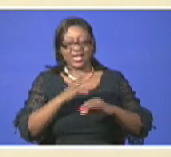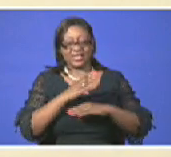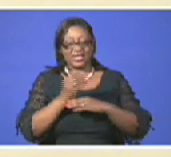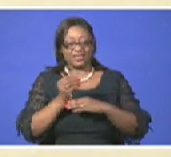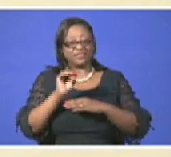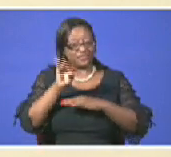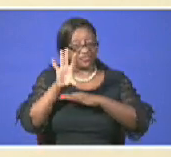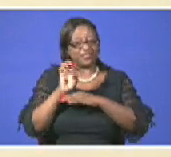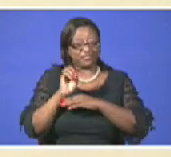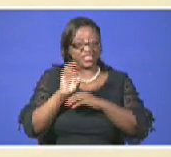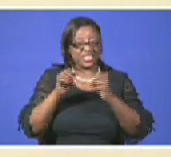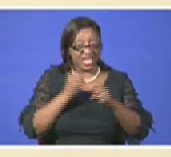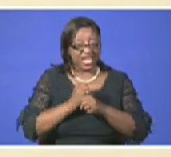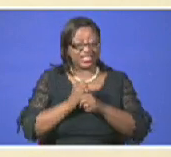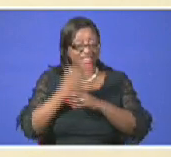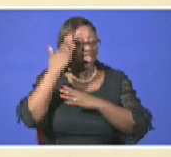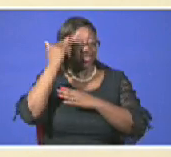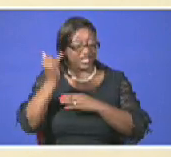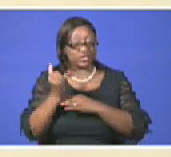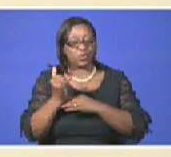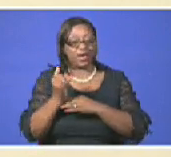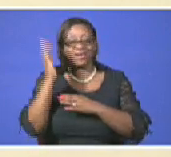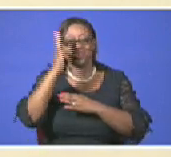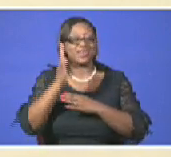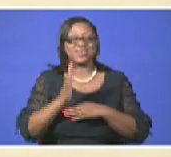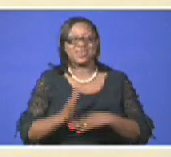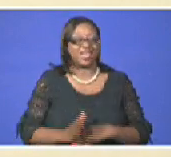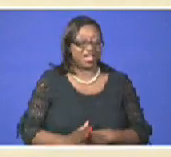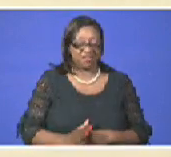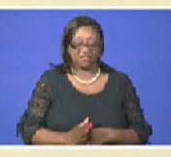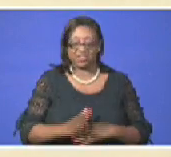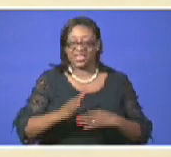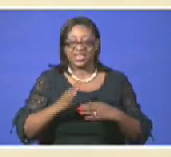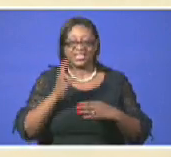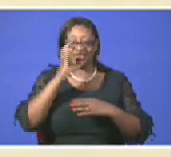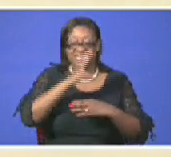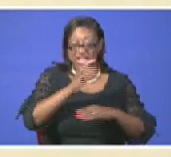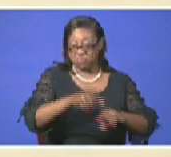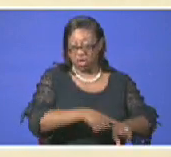50 years of marriage never seems that long.